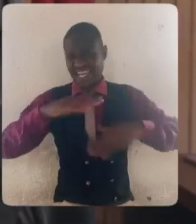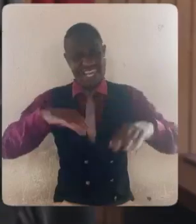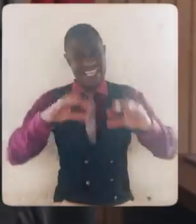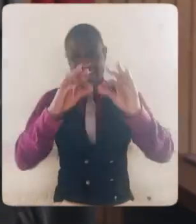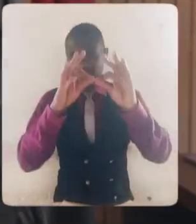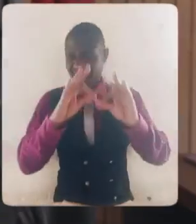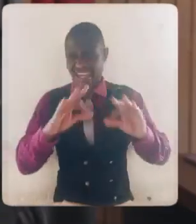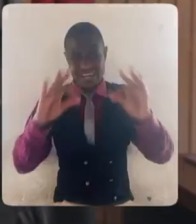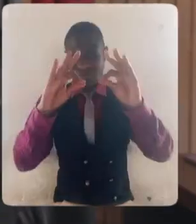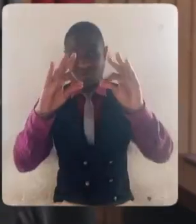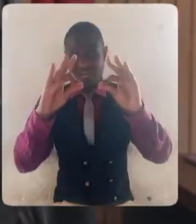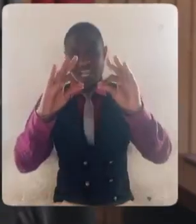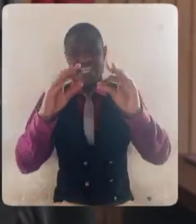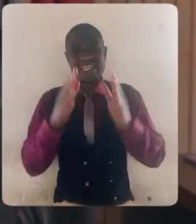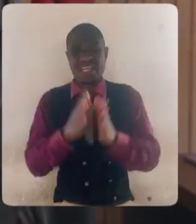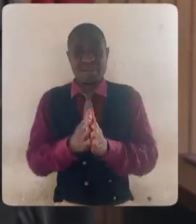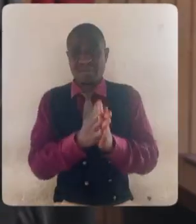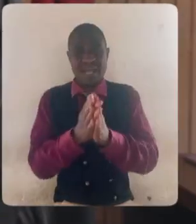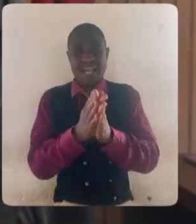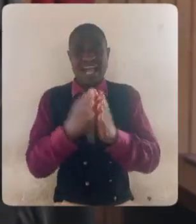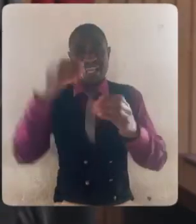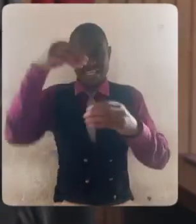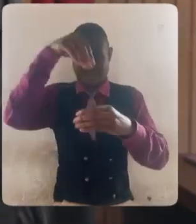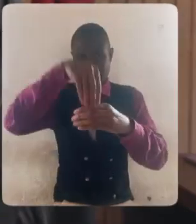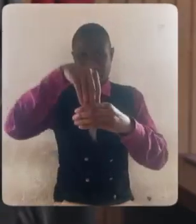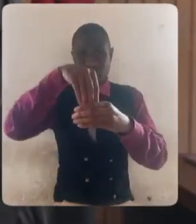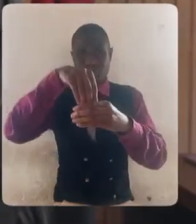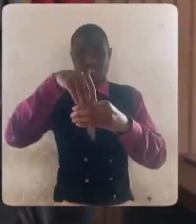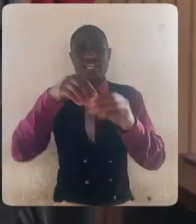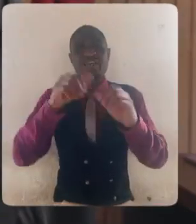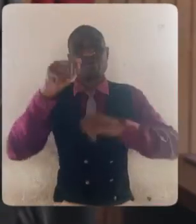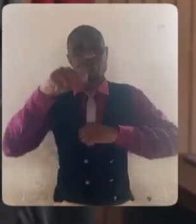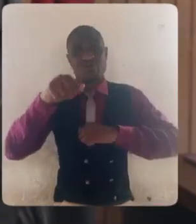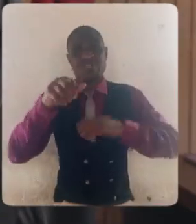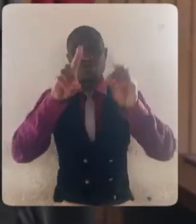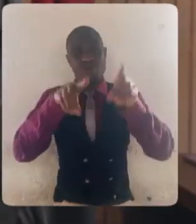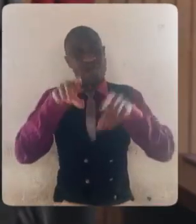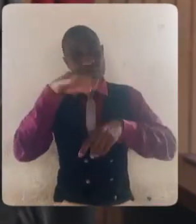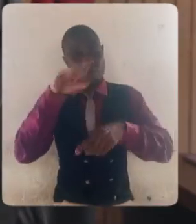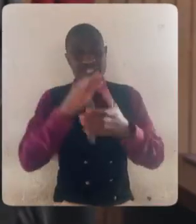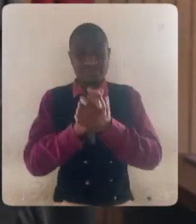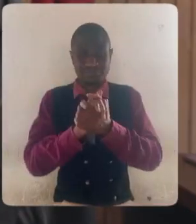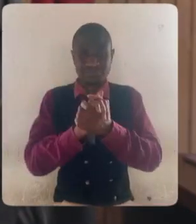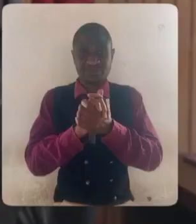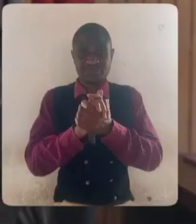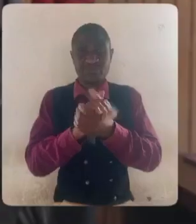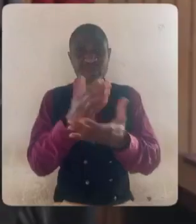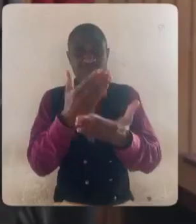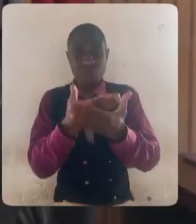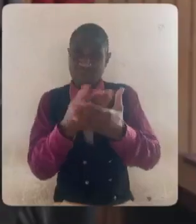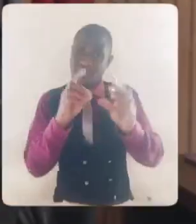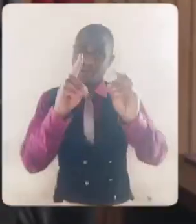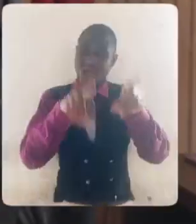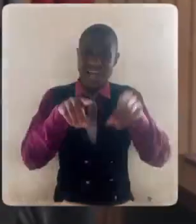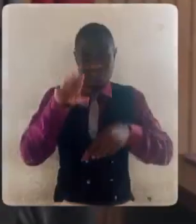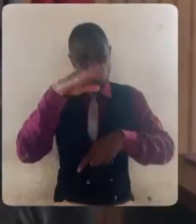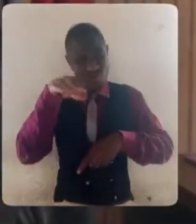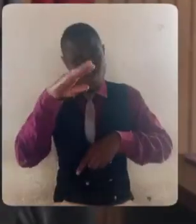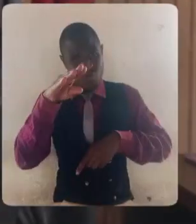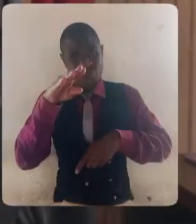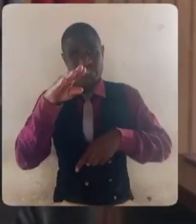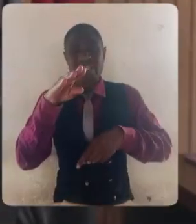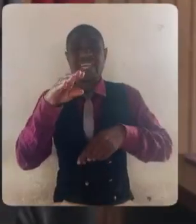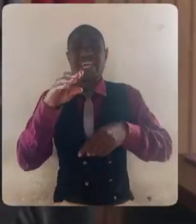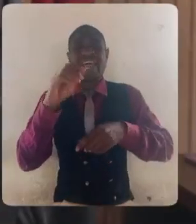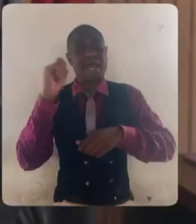especially first-time voters, this is your moment, your voice, and your future. The Commission calls on you to